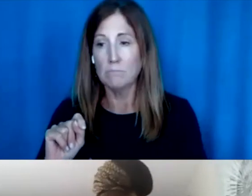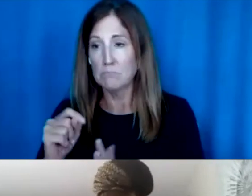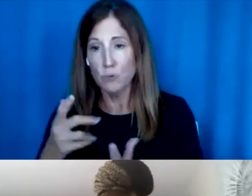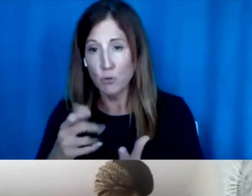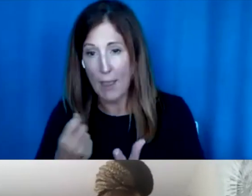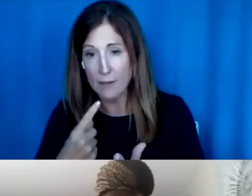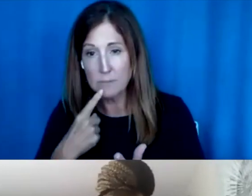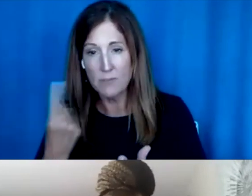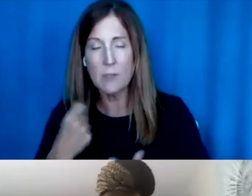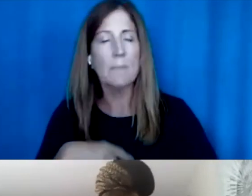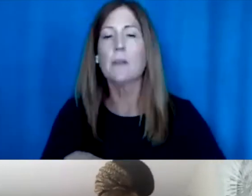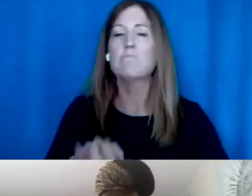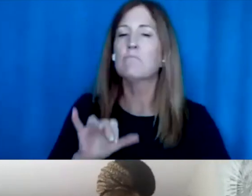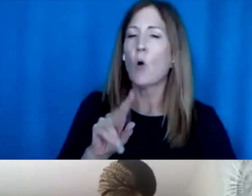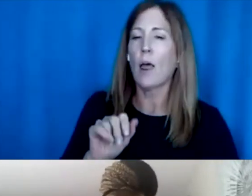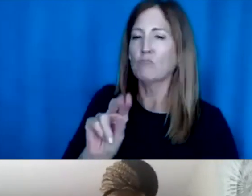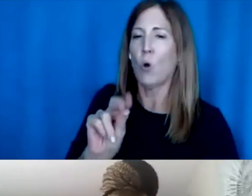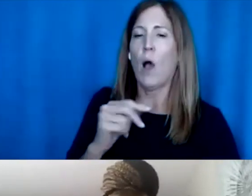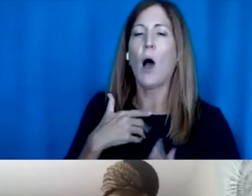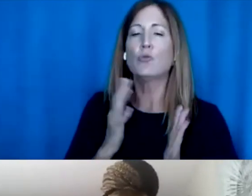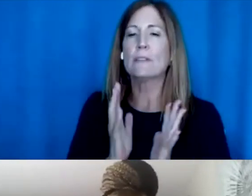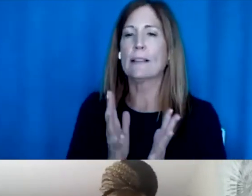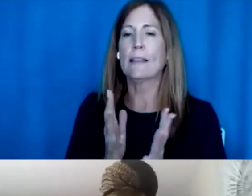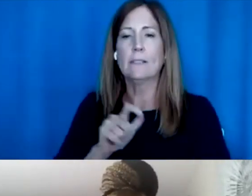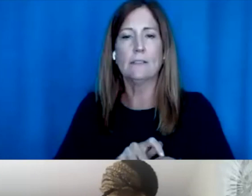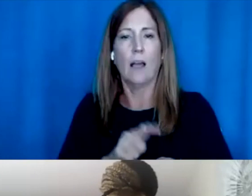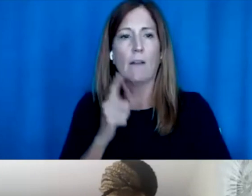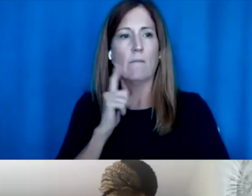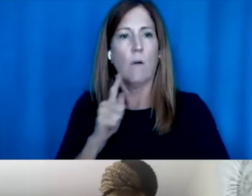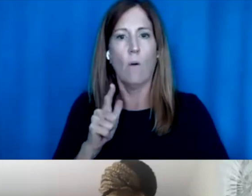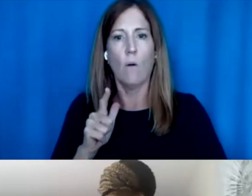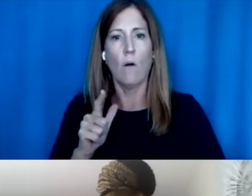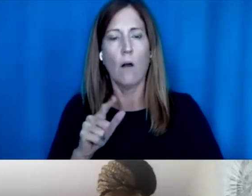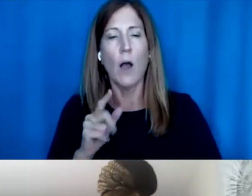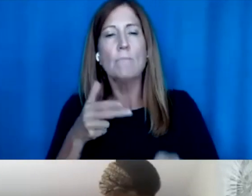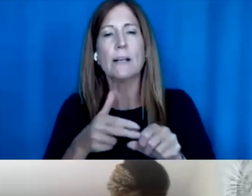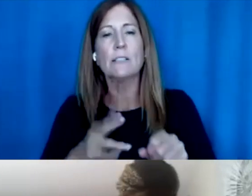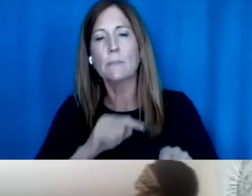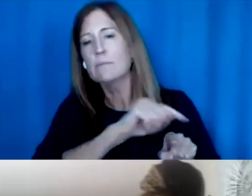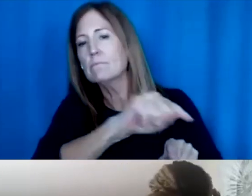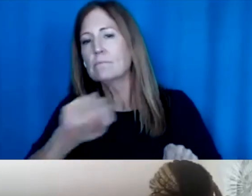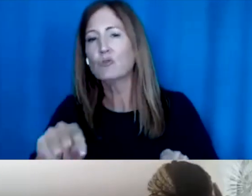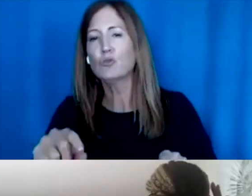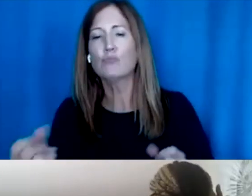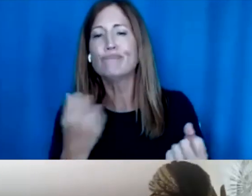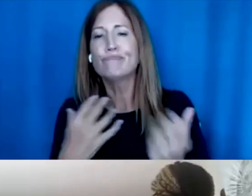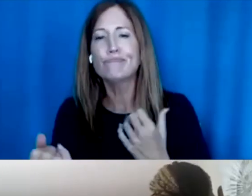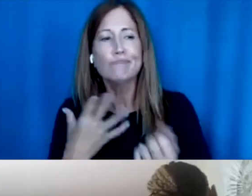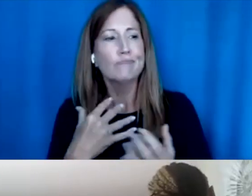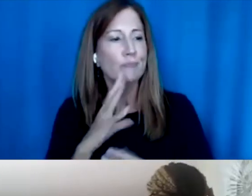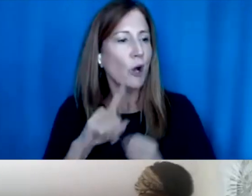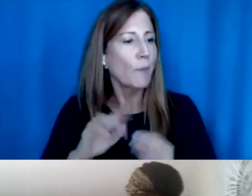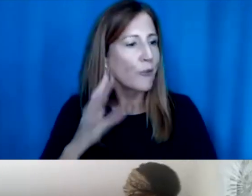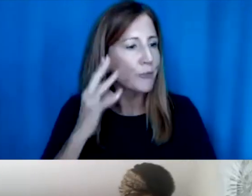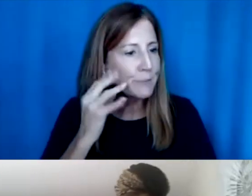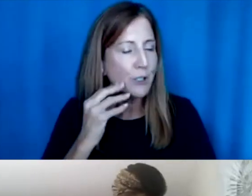if folks wanted to chime in or talk about their experience, whether that's personal